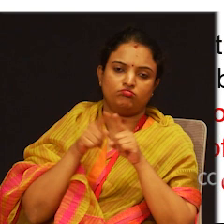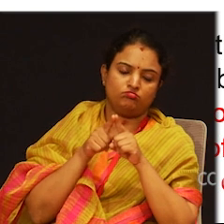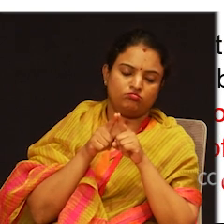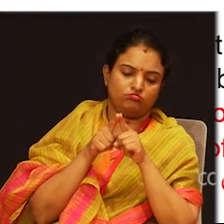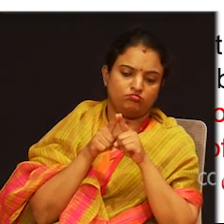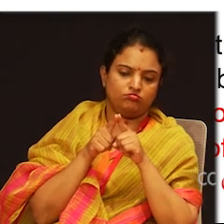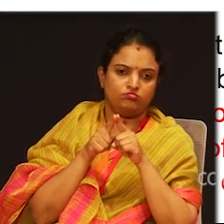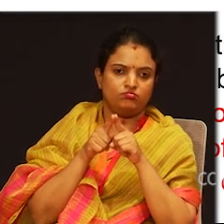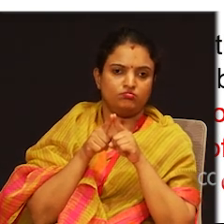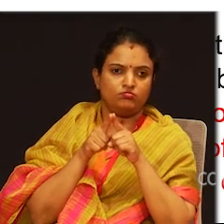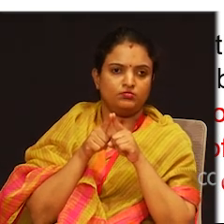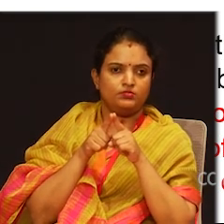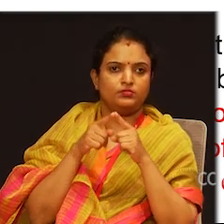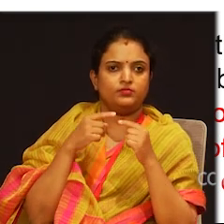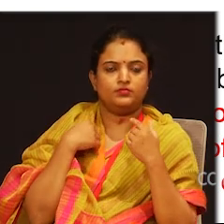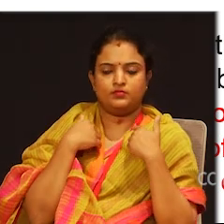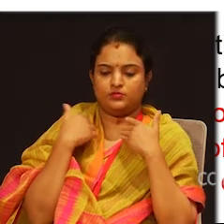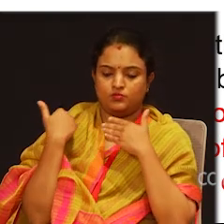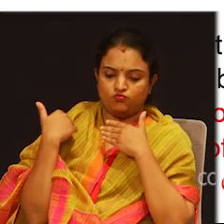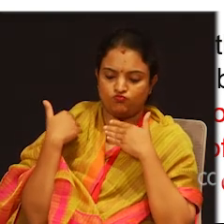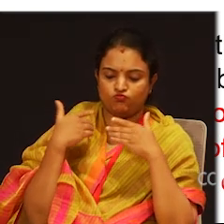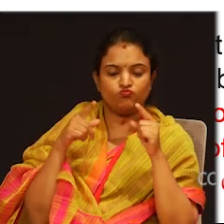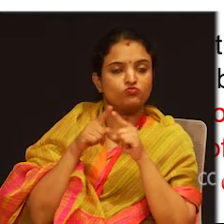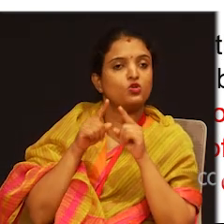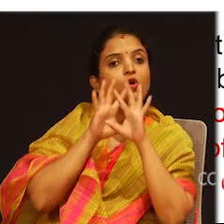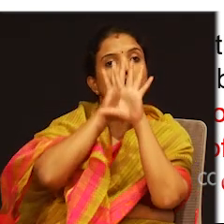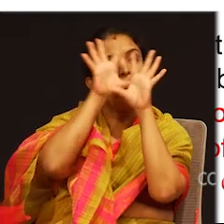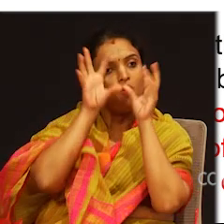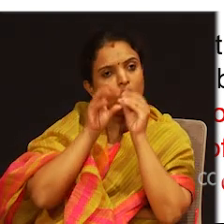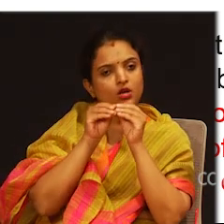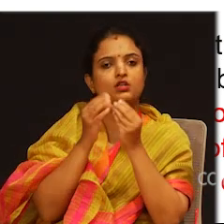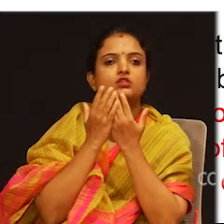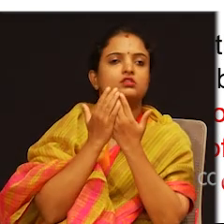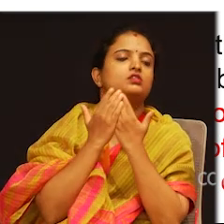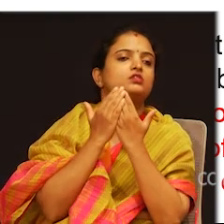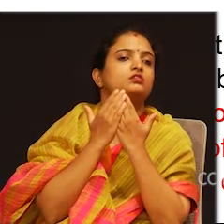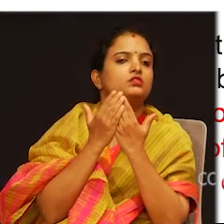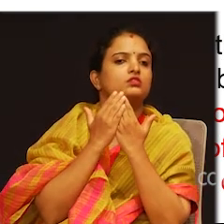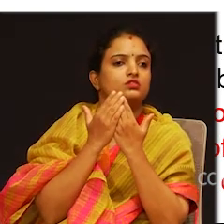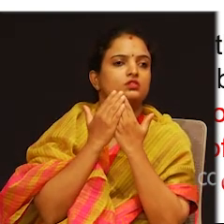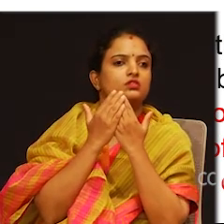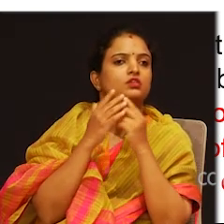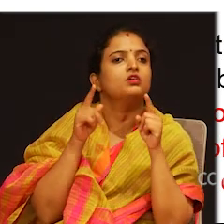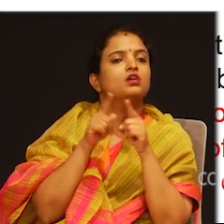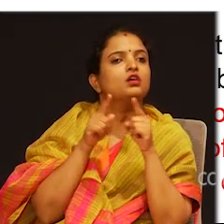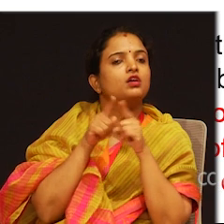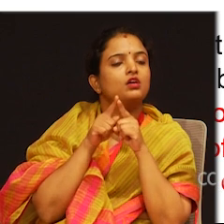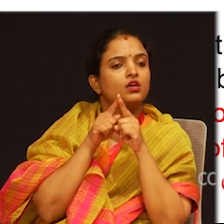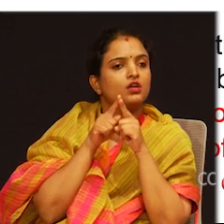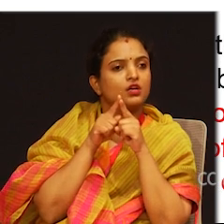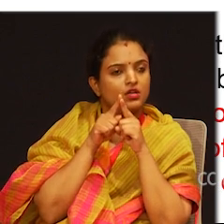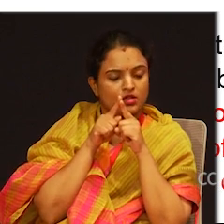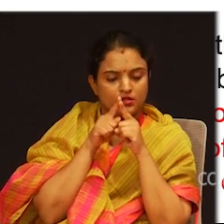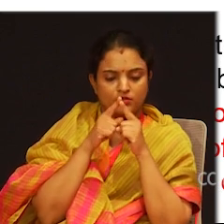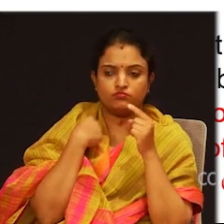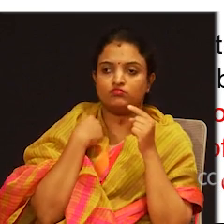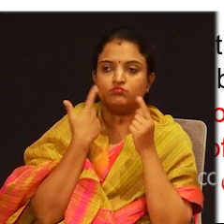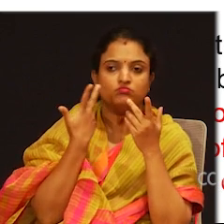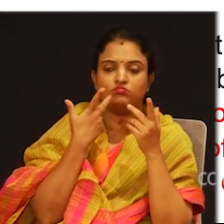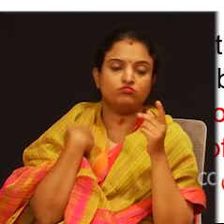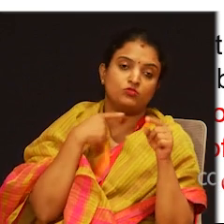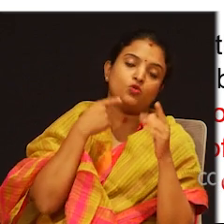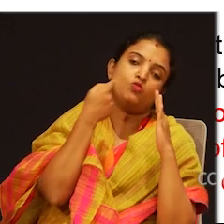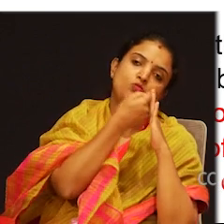morning, mentioned about holistic learning. I go to the policy again as well, because that's where I earn my bread and butter